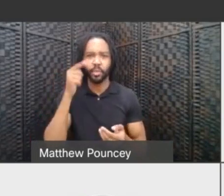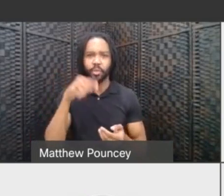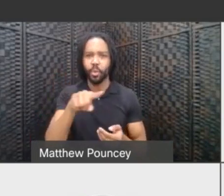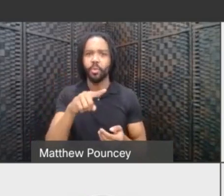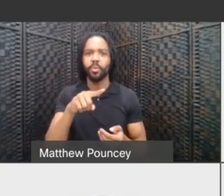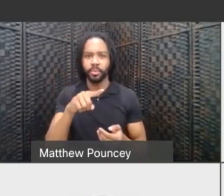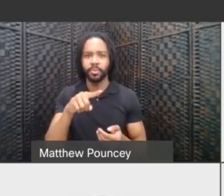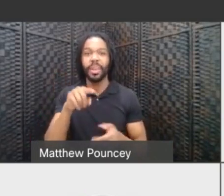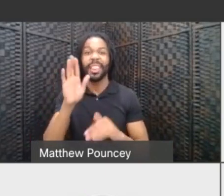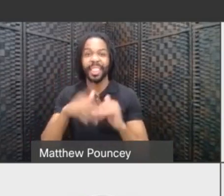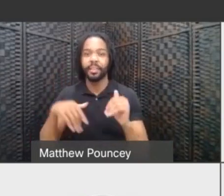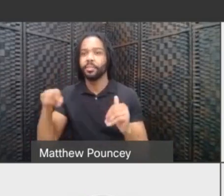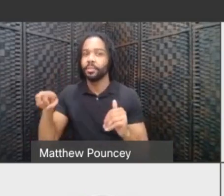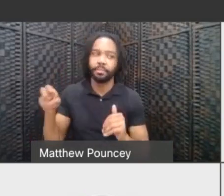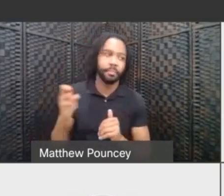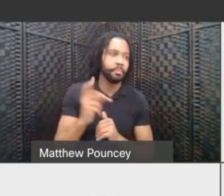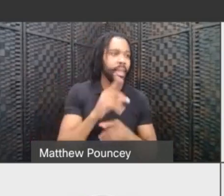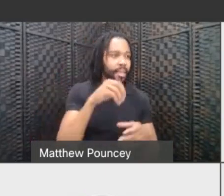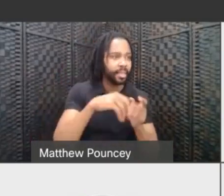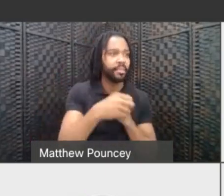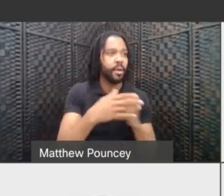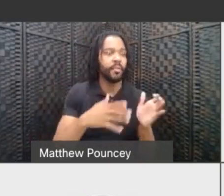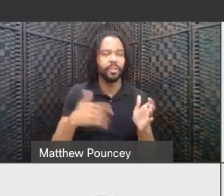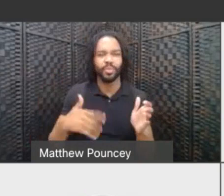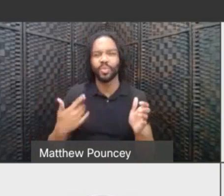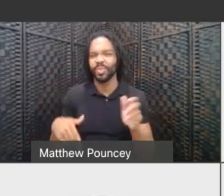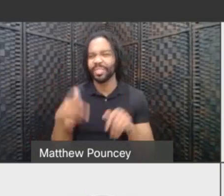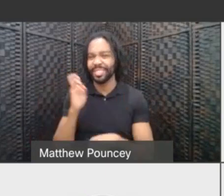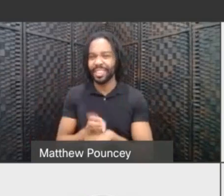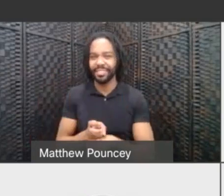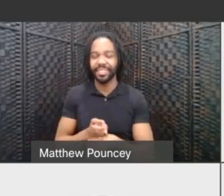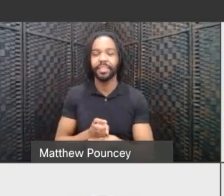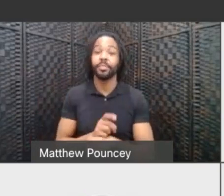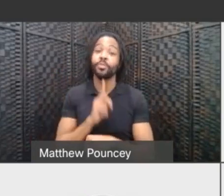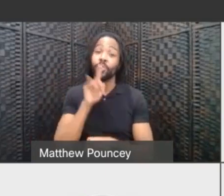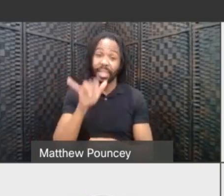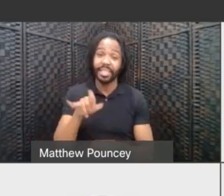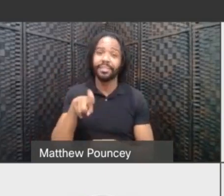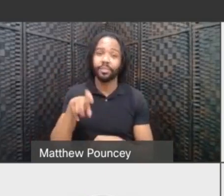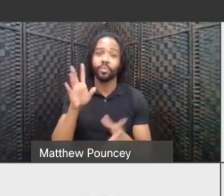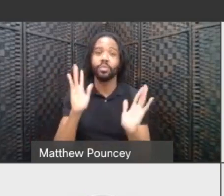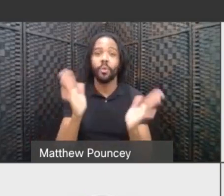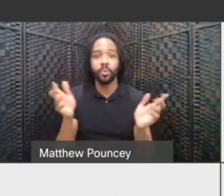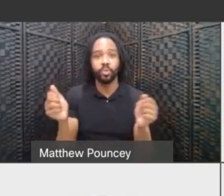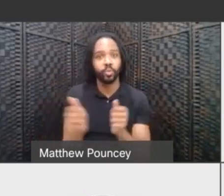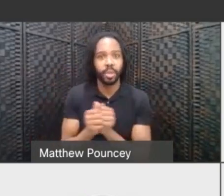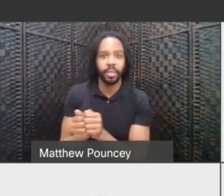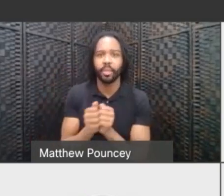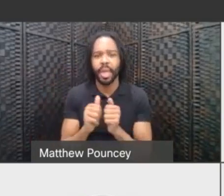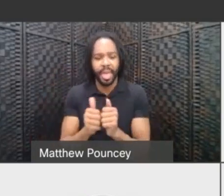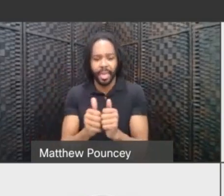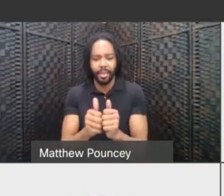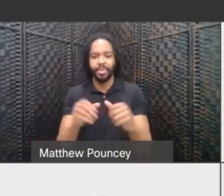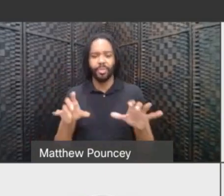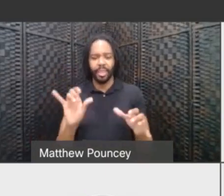transition to coming back to the office. And so, we really need to talk together about how we do this and how we support people